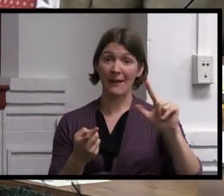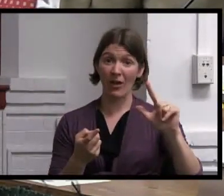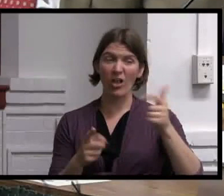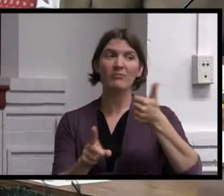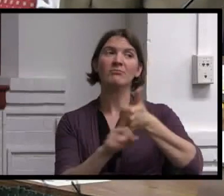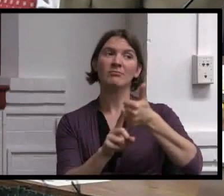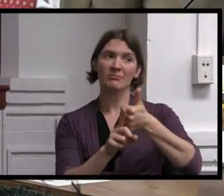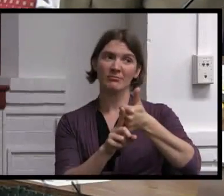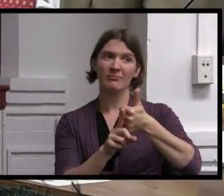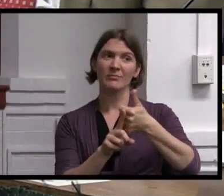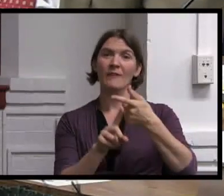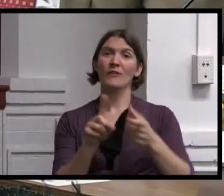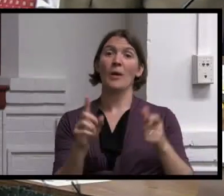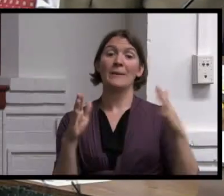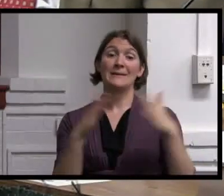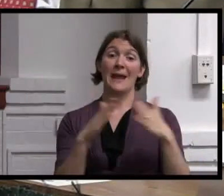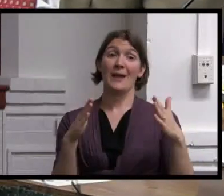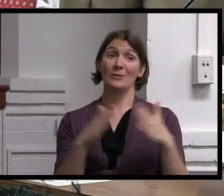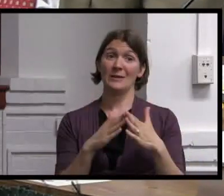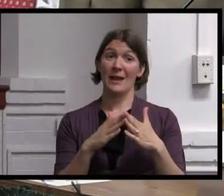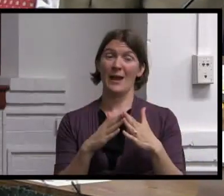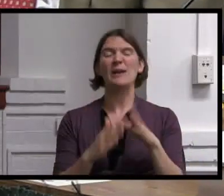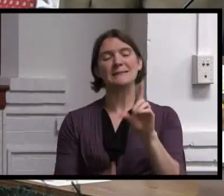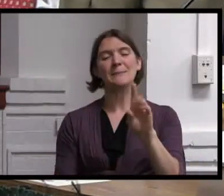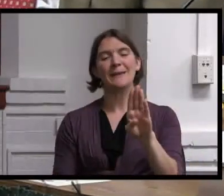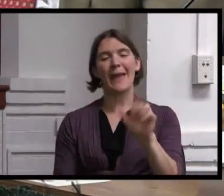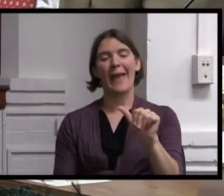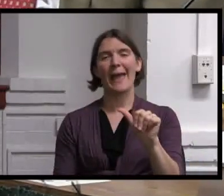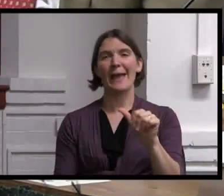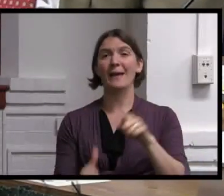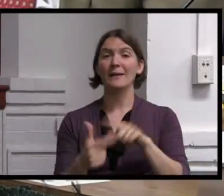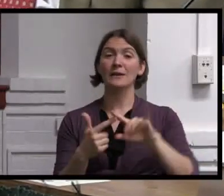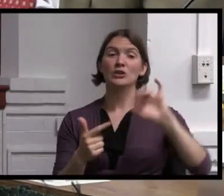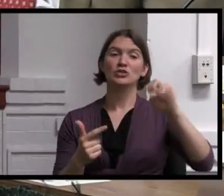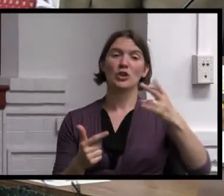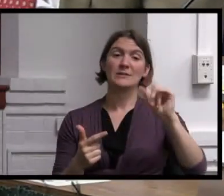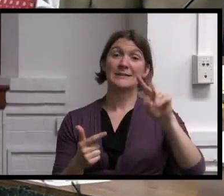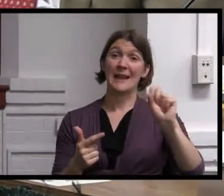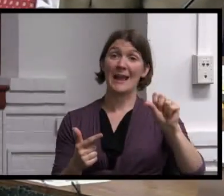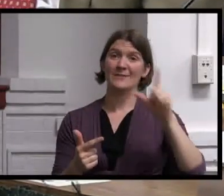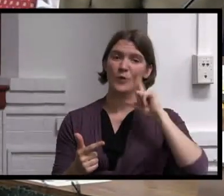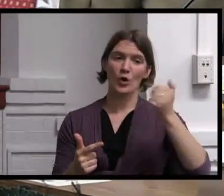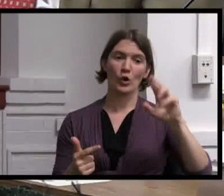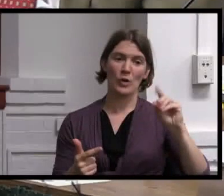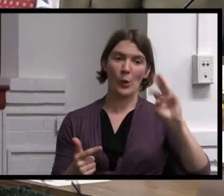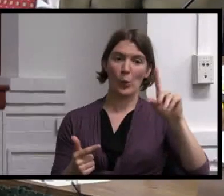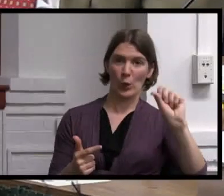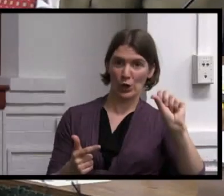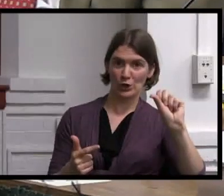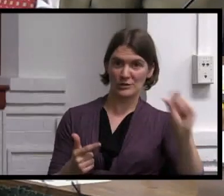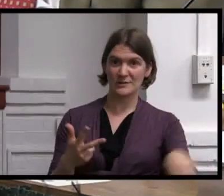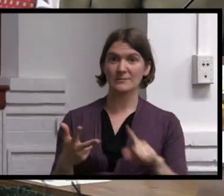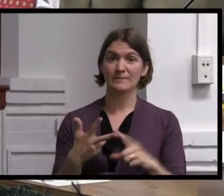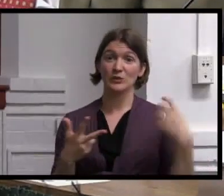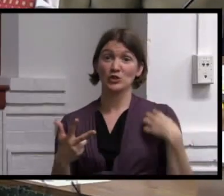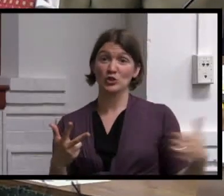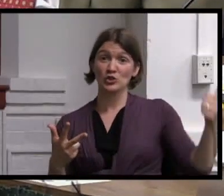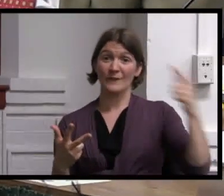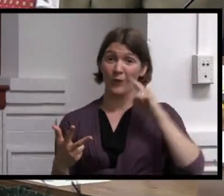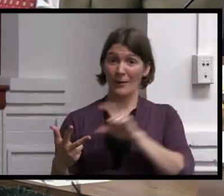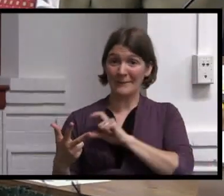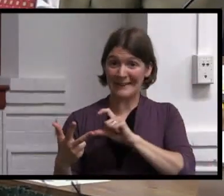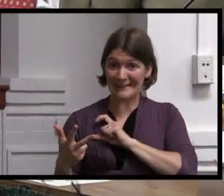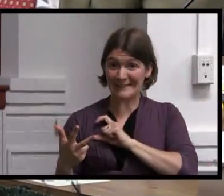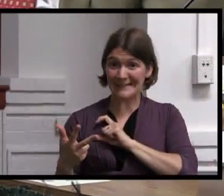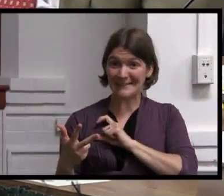the from the downtown group, Downtown Brattleboro Alliance. Josh Davis is with Groundworks, and Chief Fitzgerald of